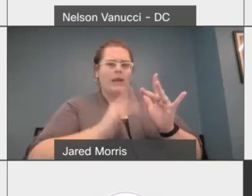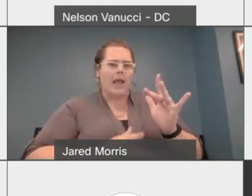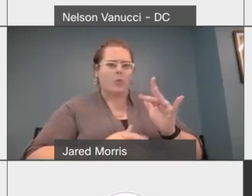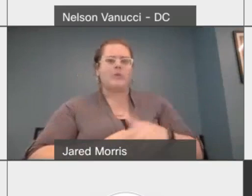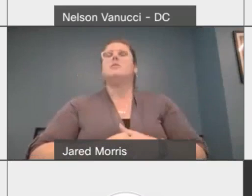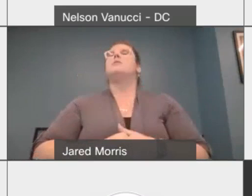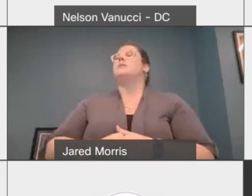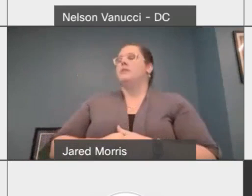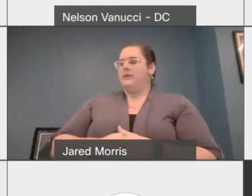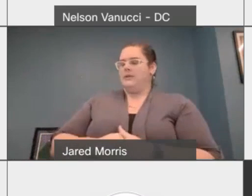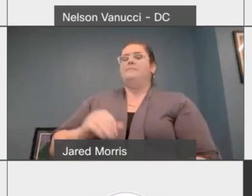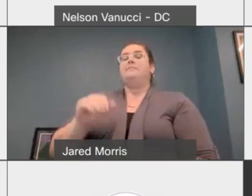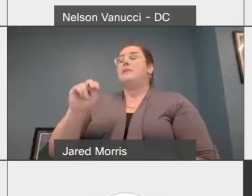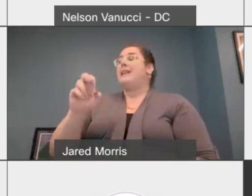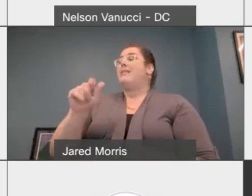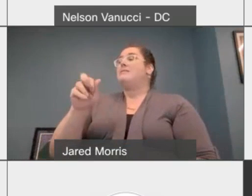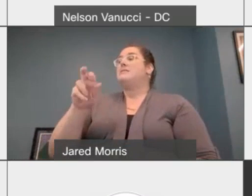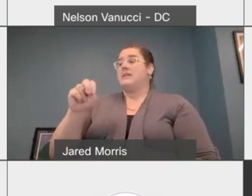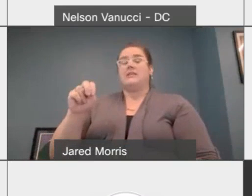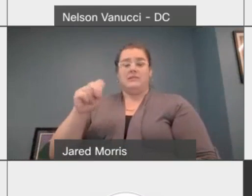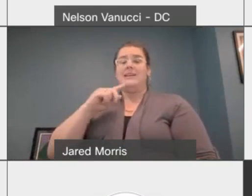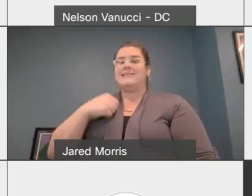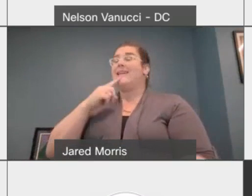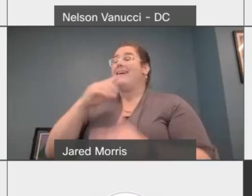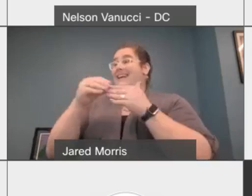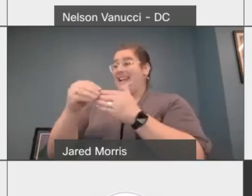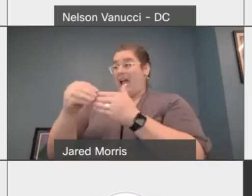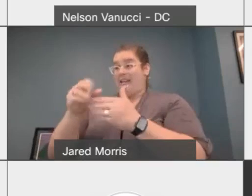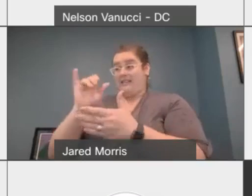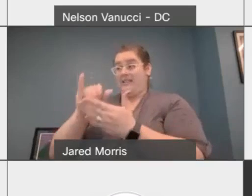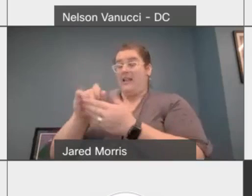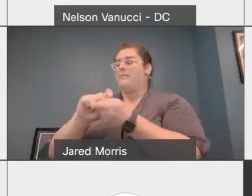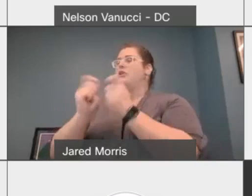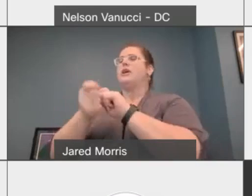Sure, the guidance has been changed for all settings.